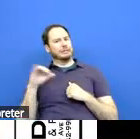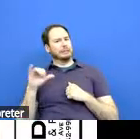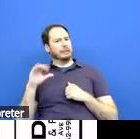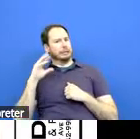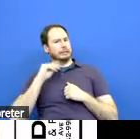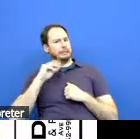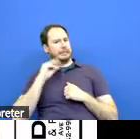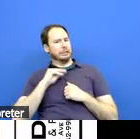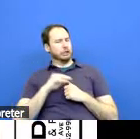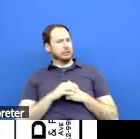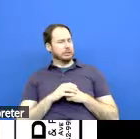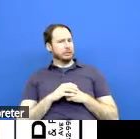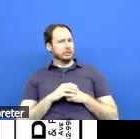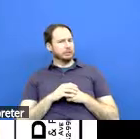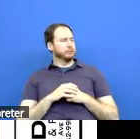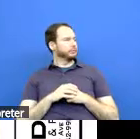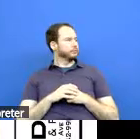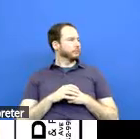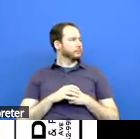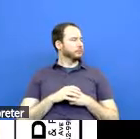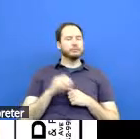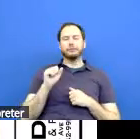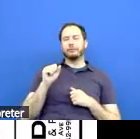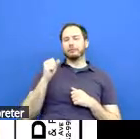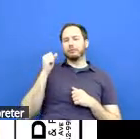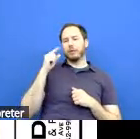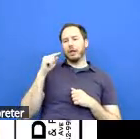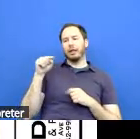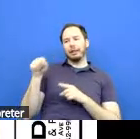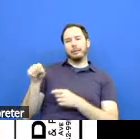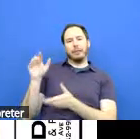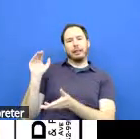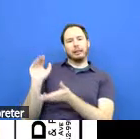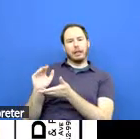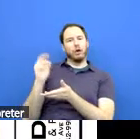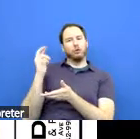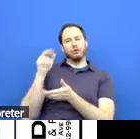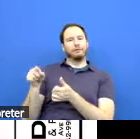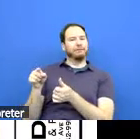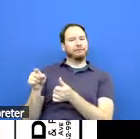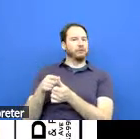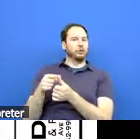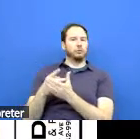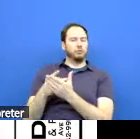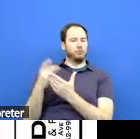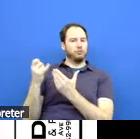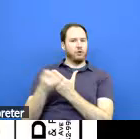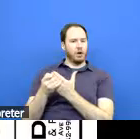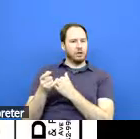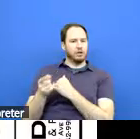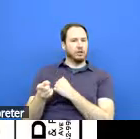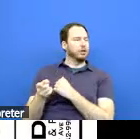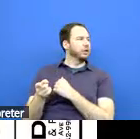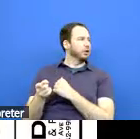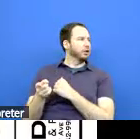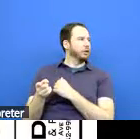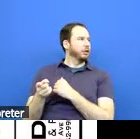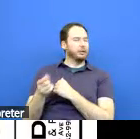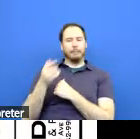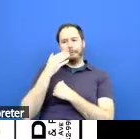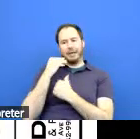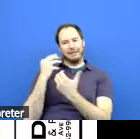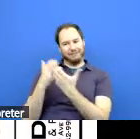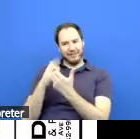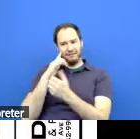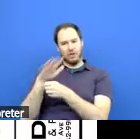of a similar kind of relationship. So this one's a bit less because this is the first project, and this one is a better fit for the